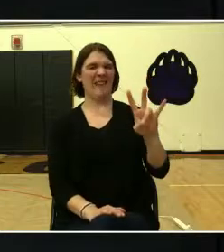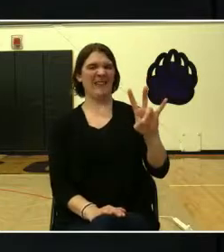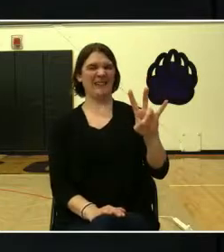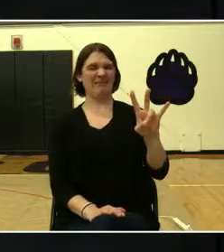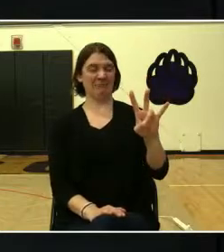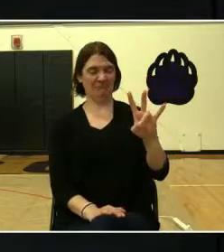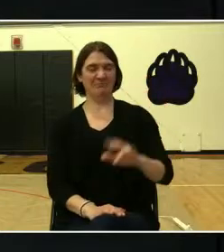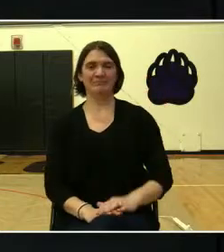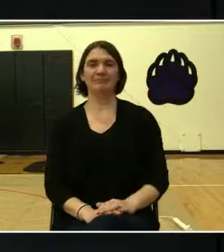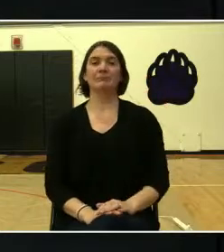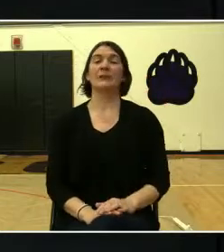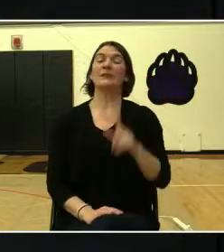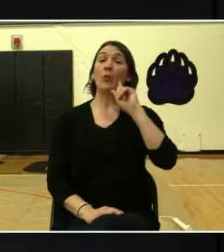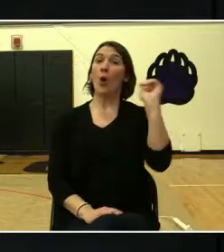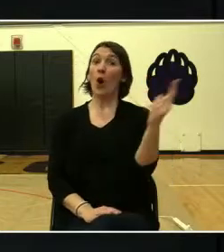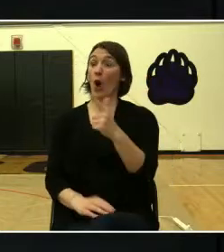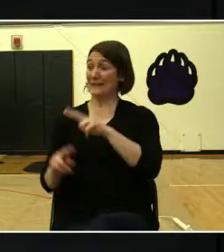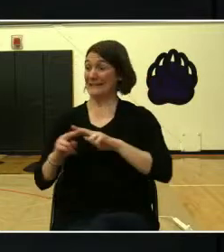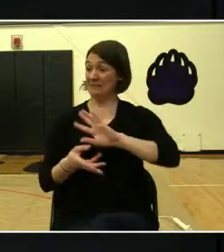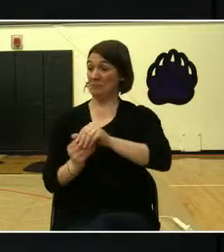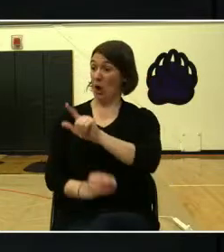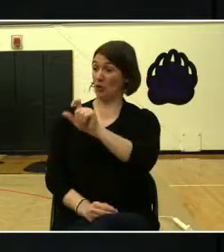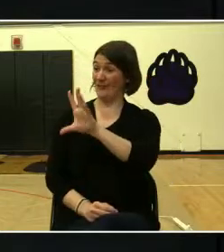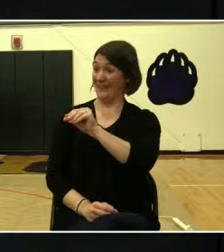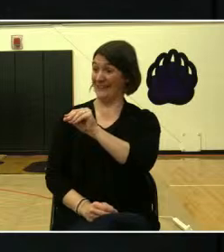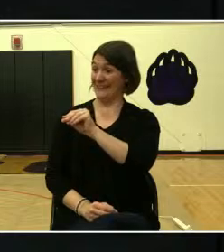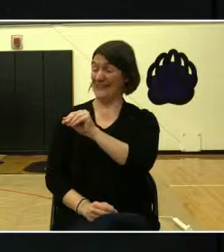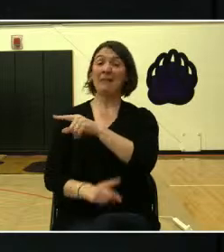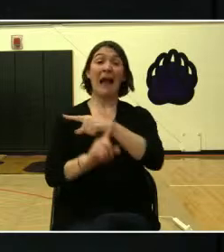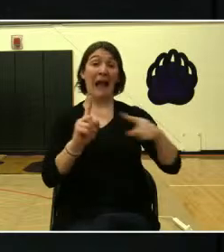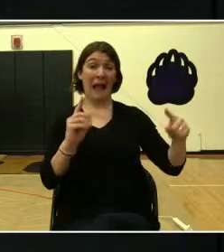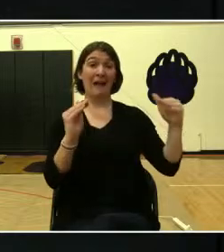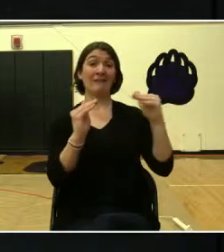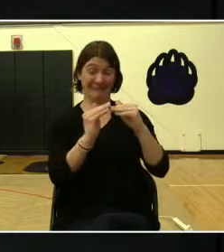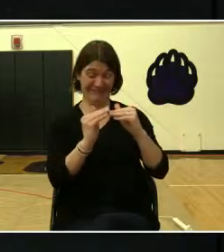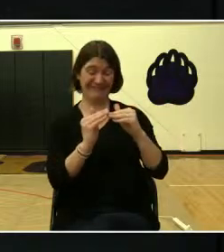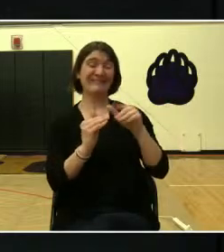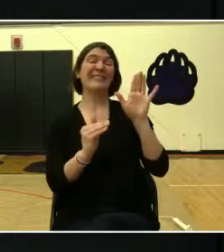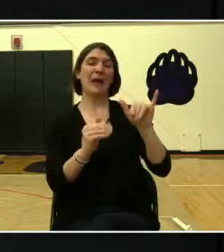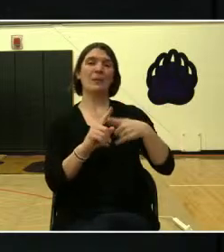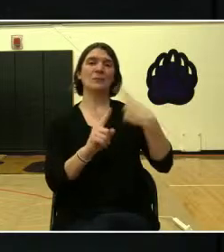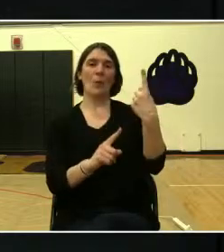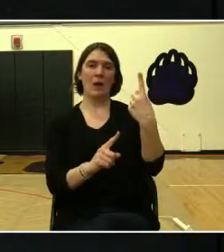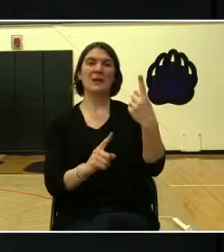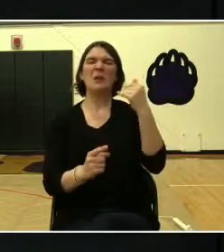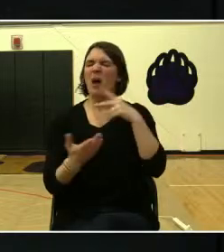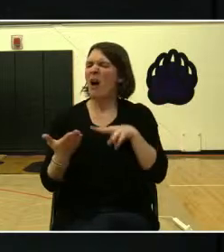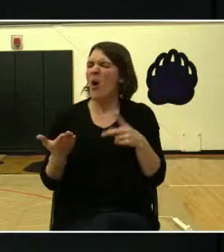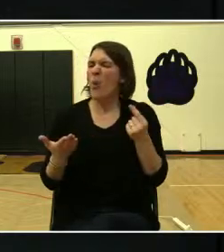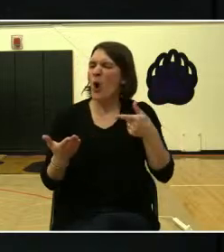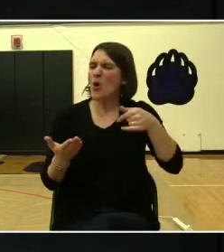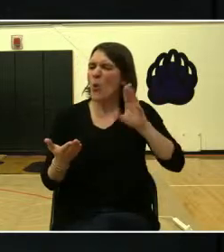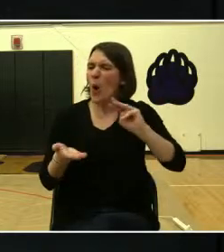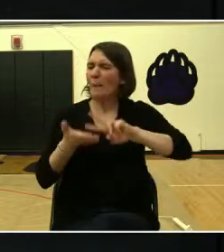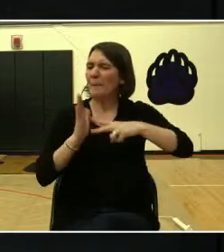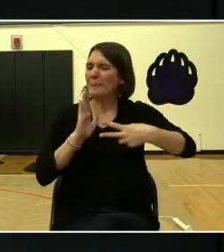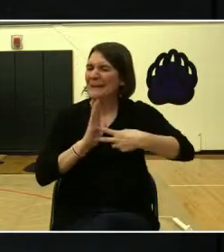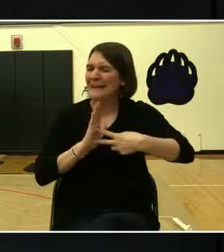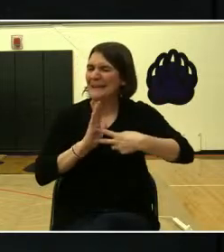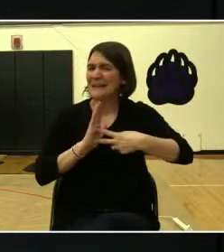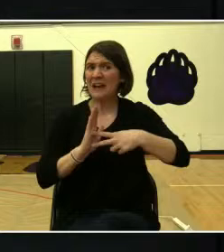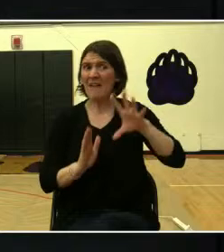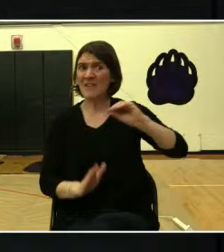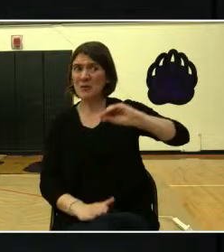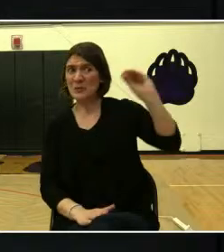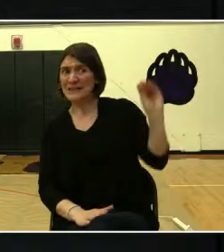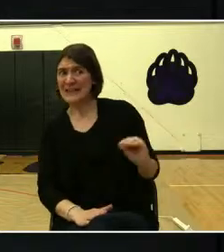seats here at town meeting there has been uh a different interpretation of what is a quarum being